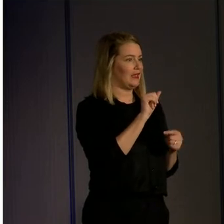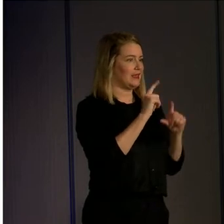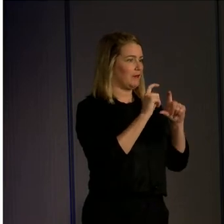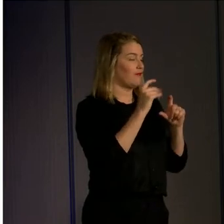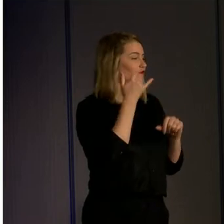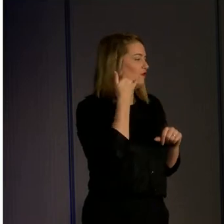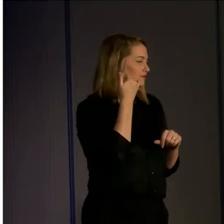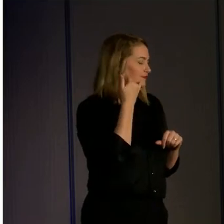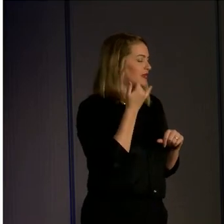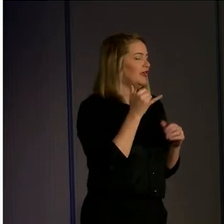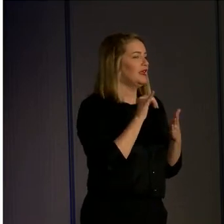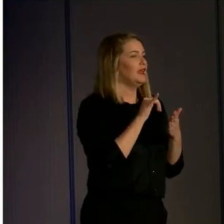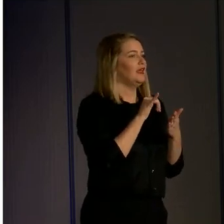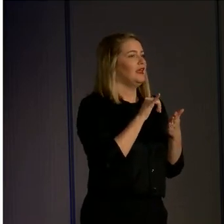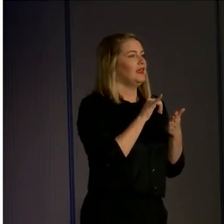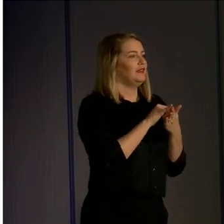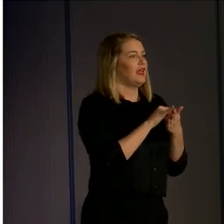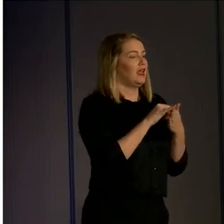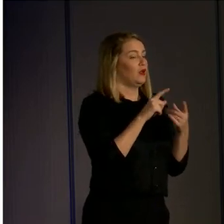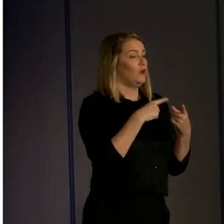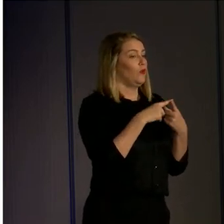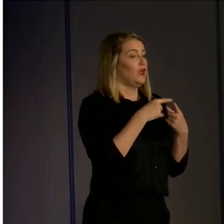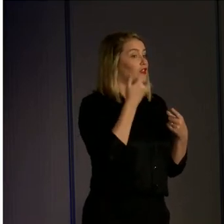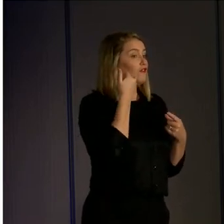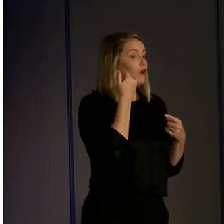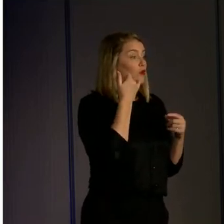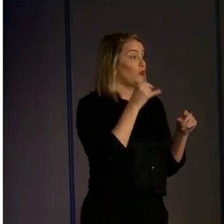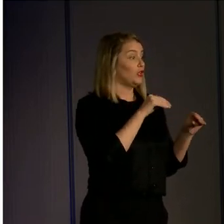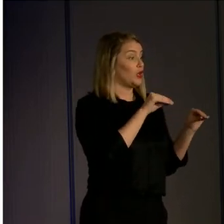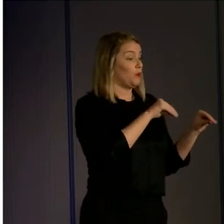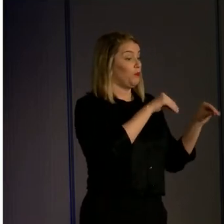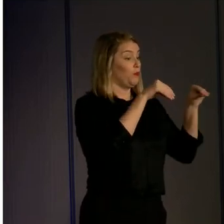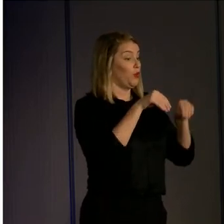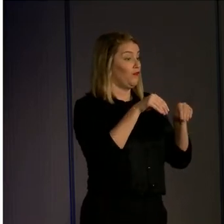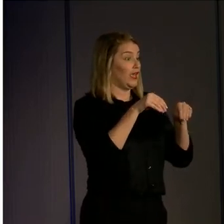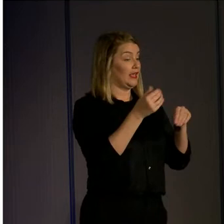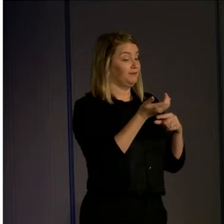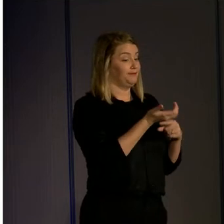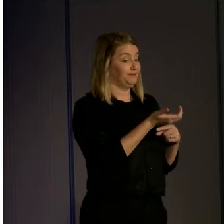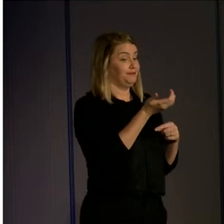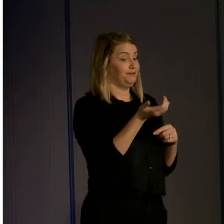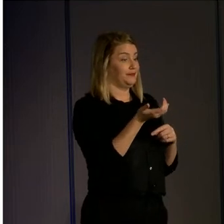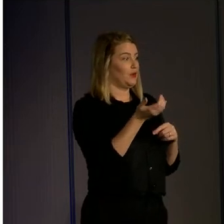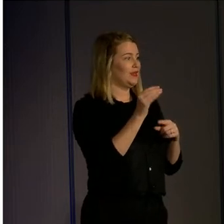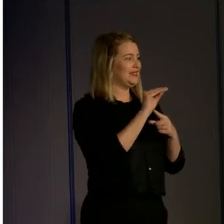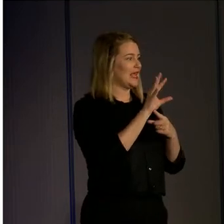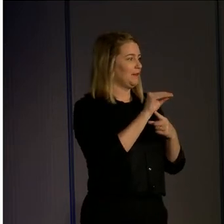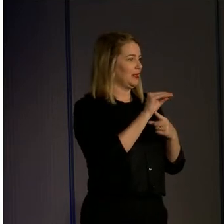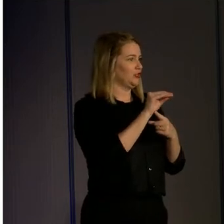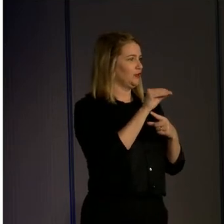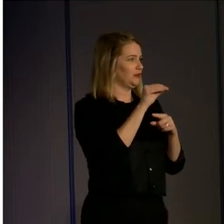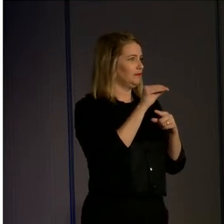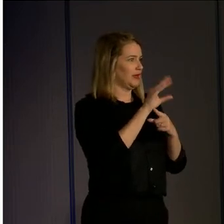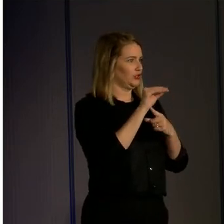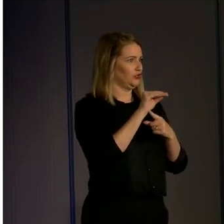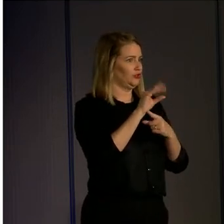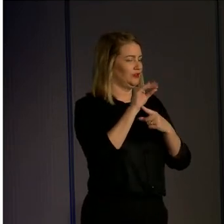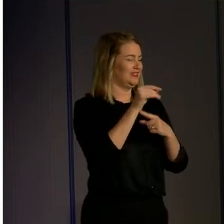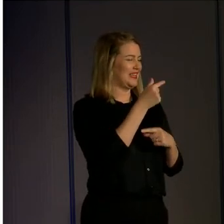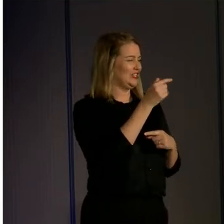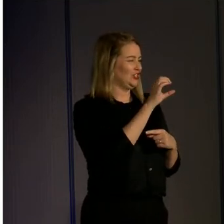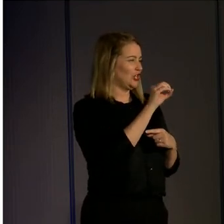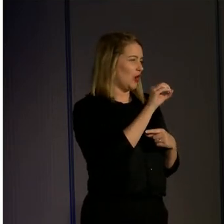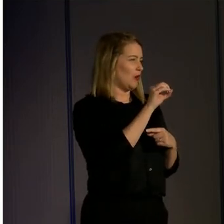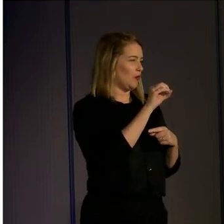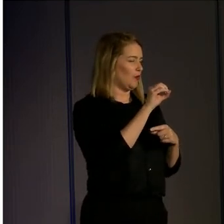custom programmed so that whenever that phone was moving, every 30 seconds it would take a picture. It would geolocate that